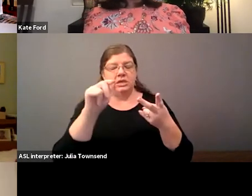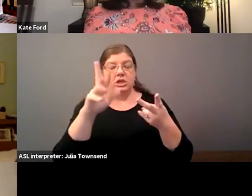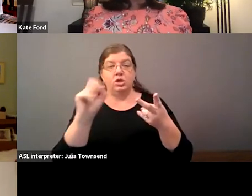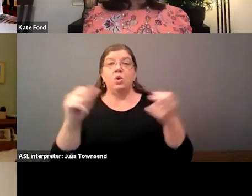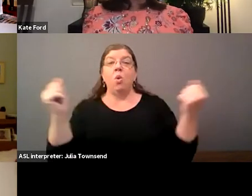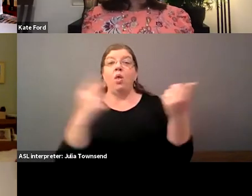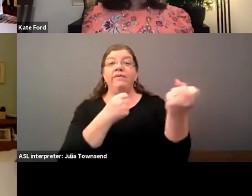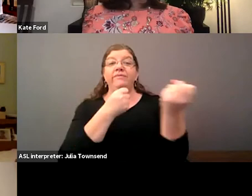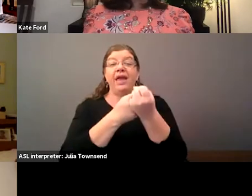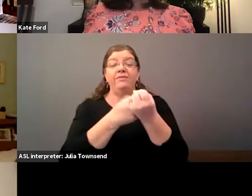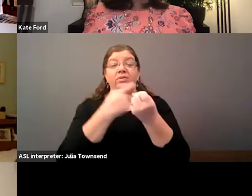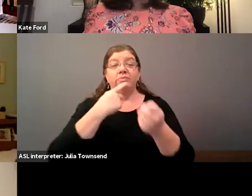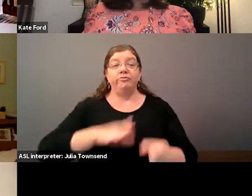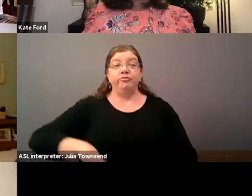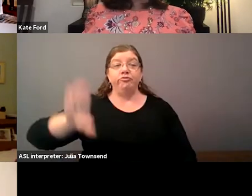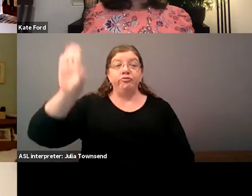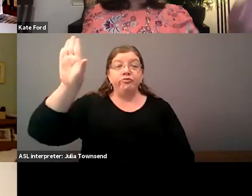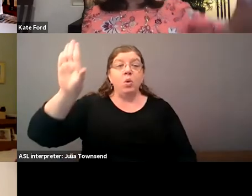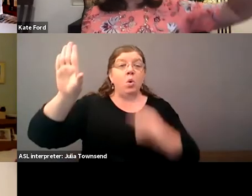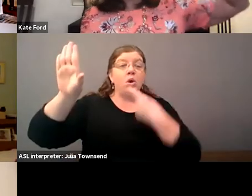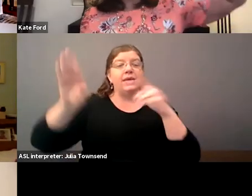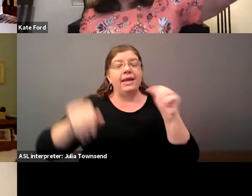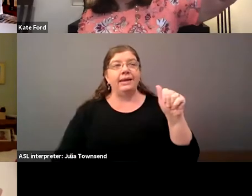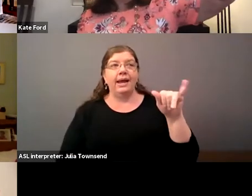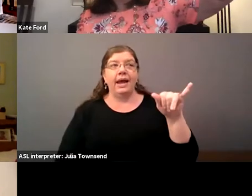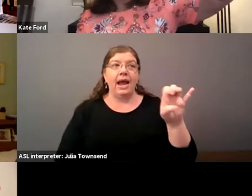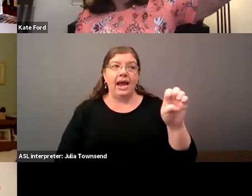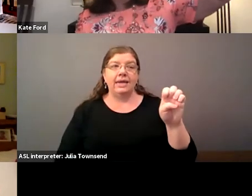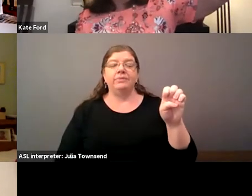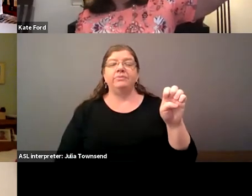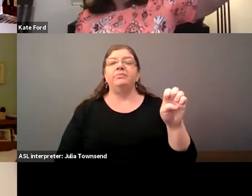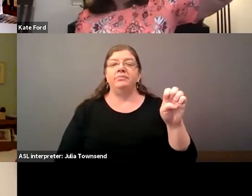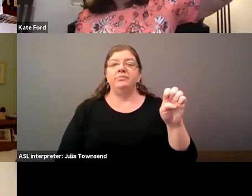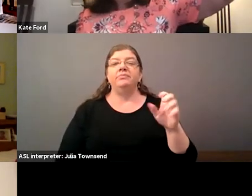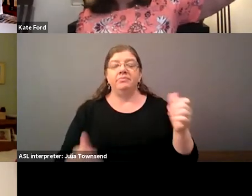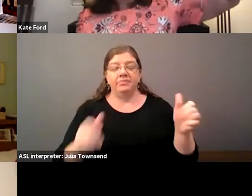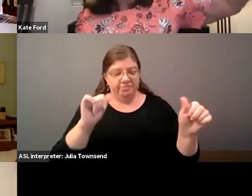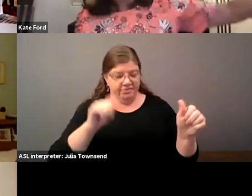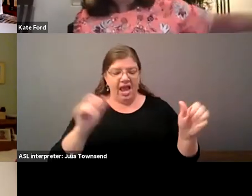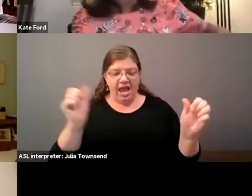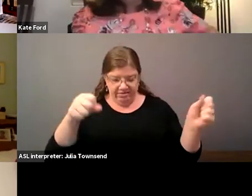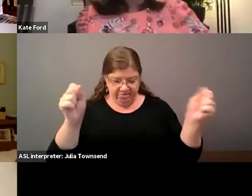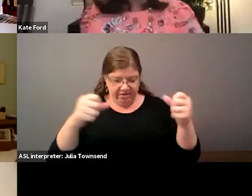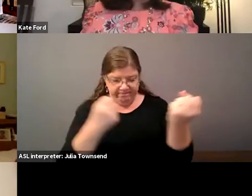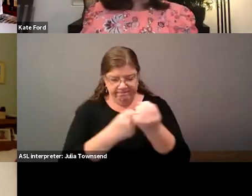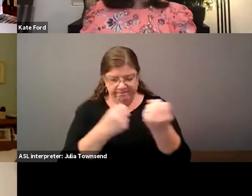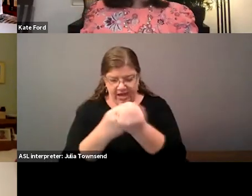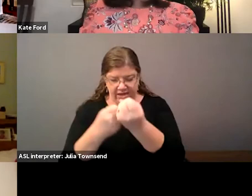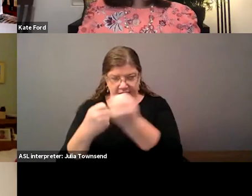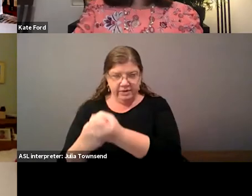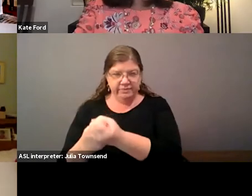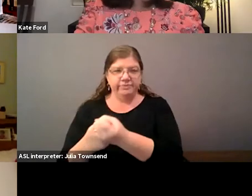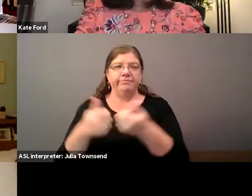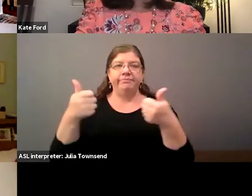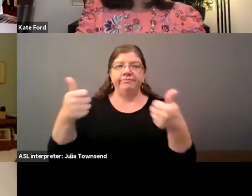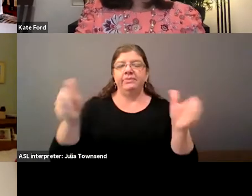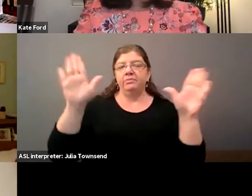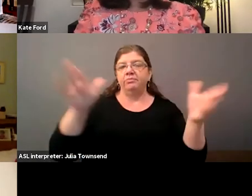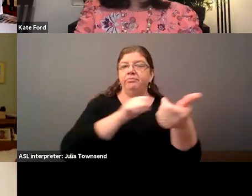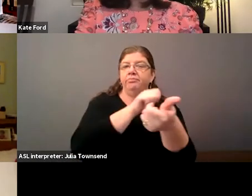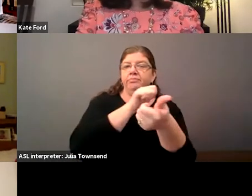please signify by raising your hand or saying aye hi hi aye excellent the motion